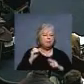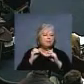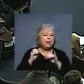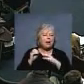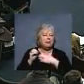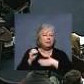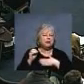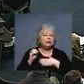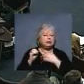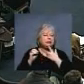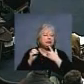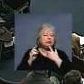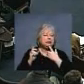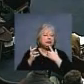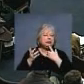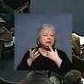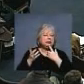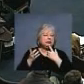please.